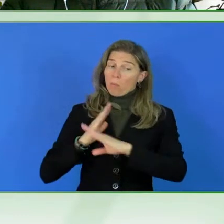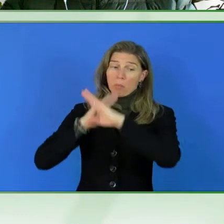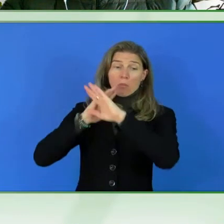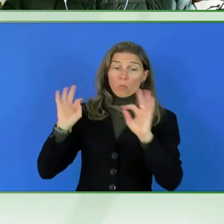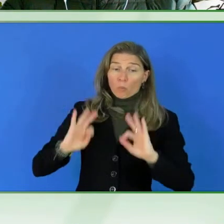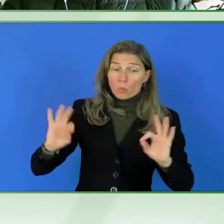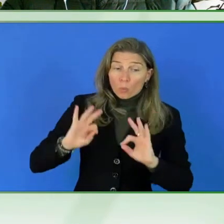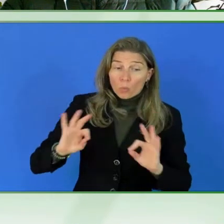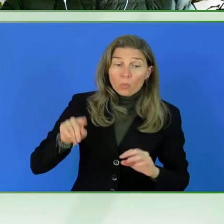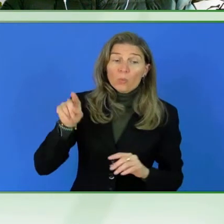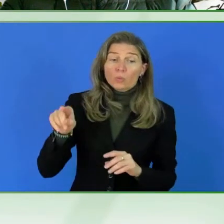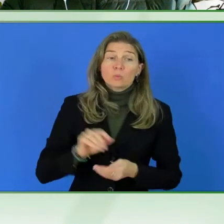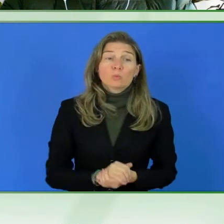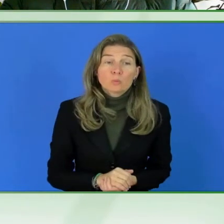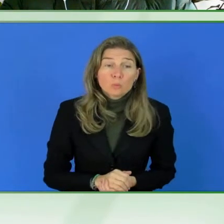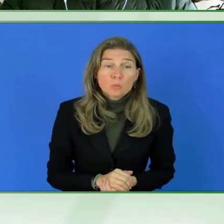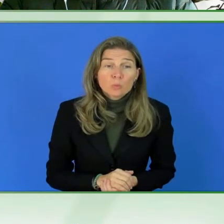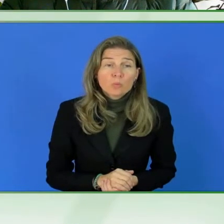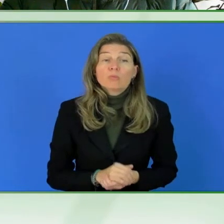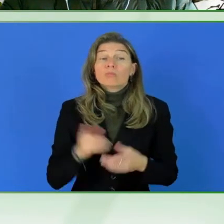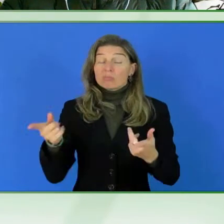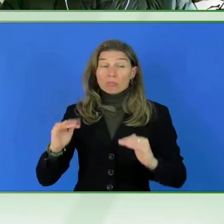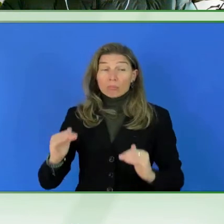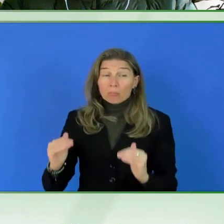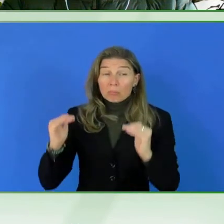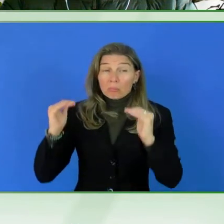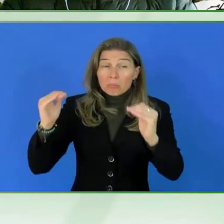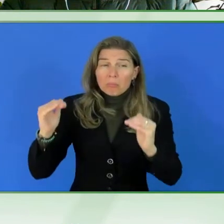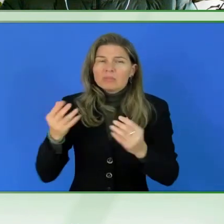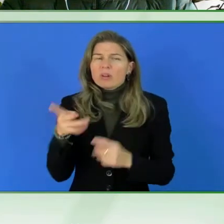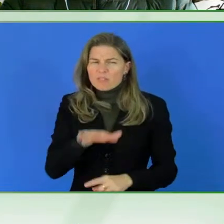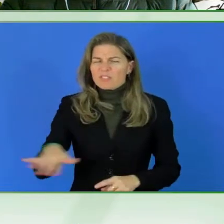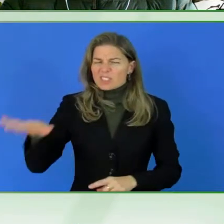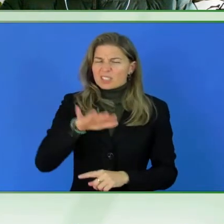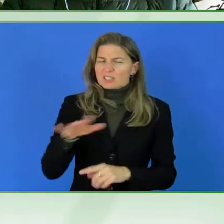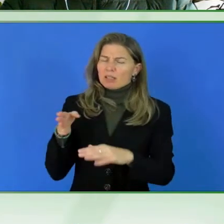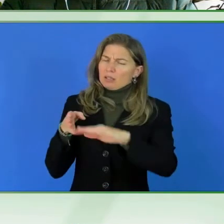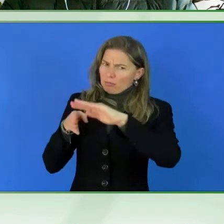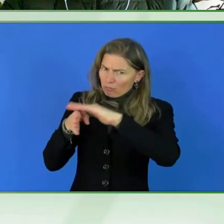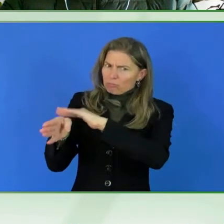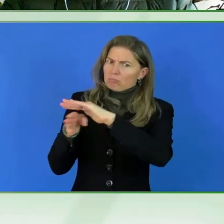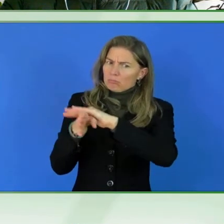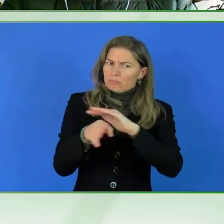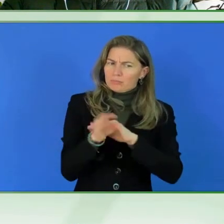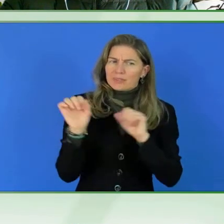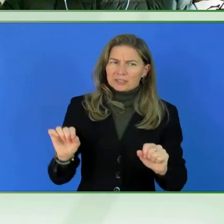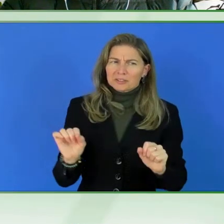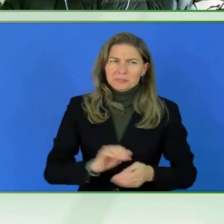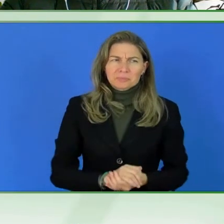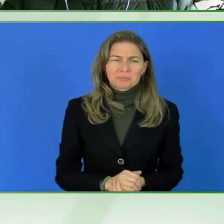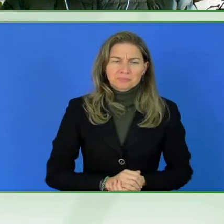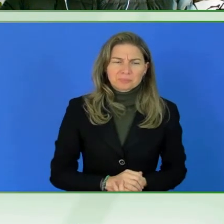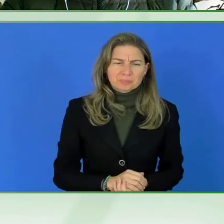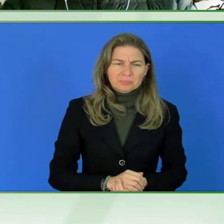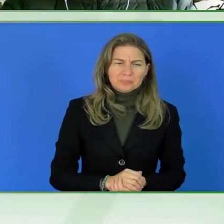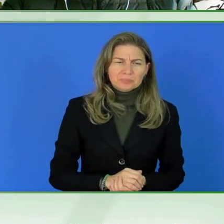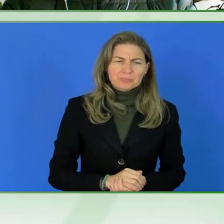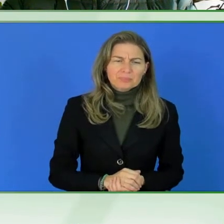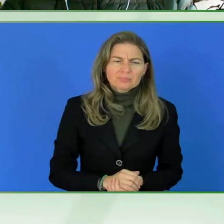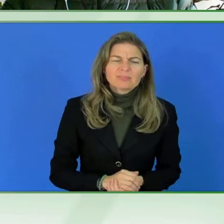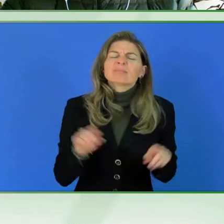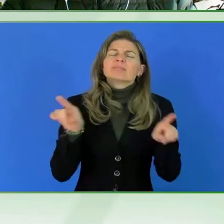Next slide, please. We listed a few what we call best practices here for